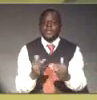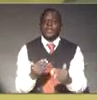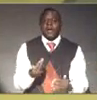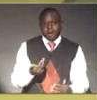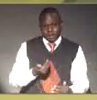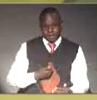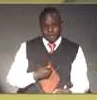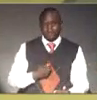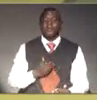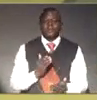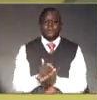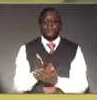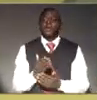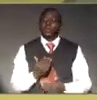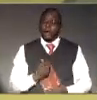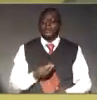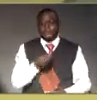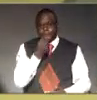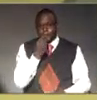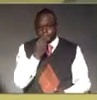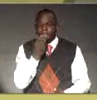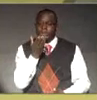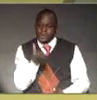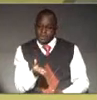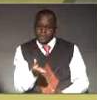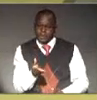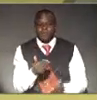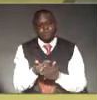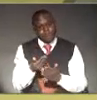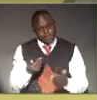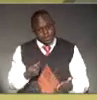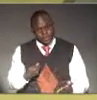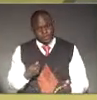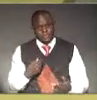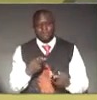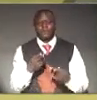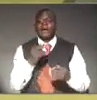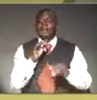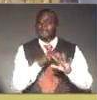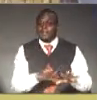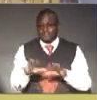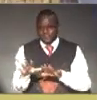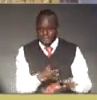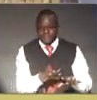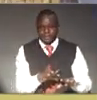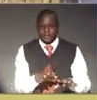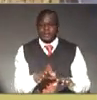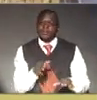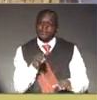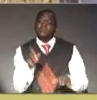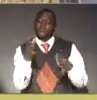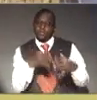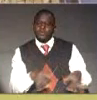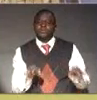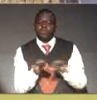have earnestly desired to eat this Passover with you before I suffer. So to him, it was